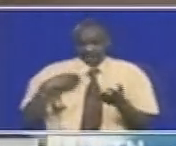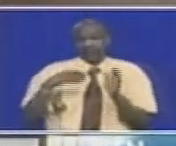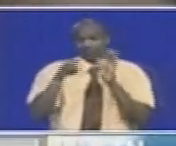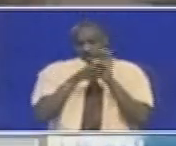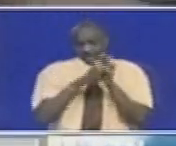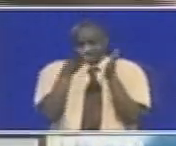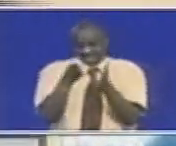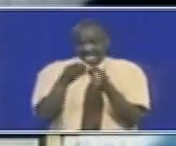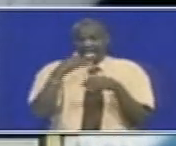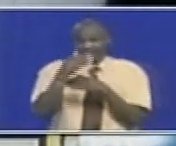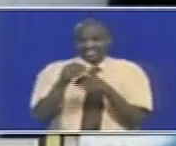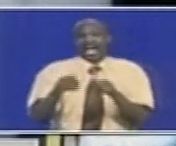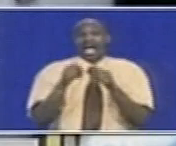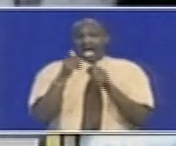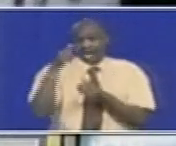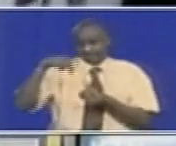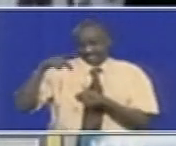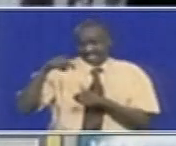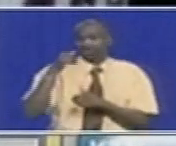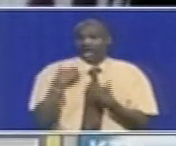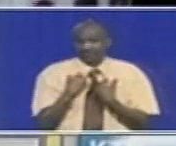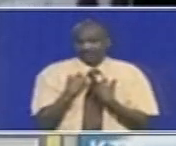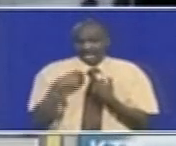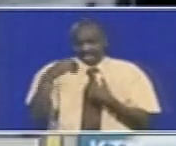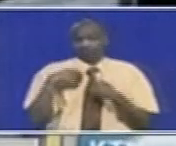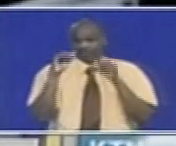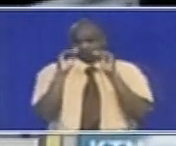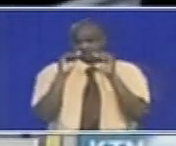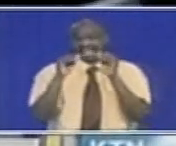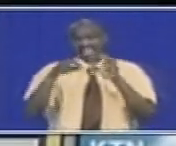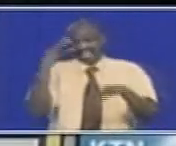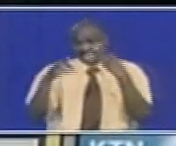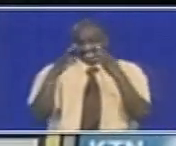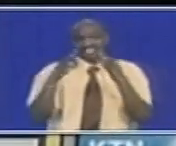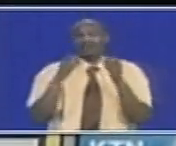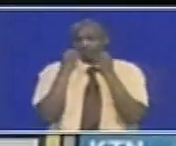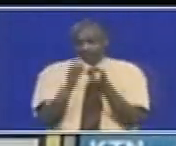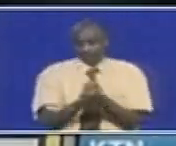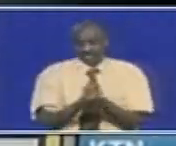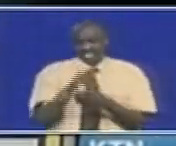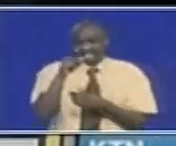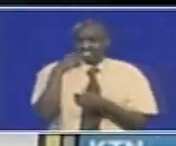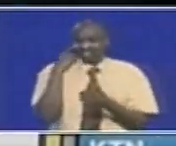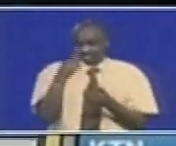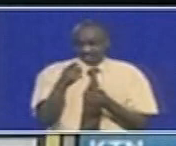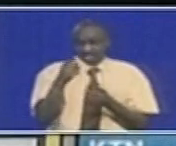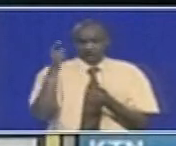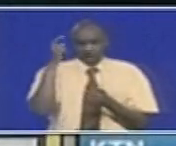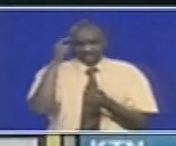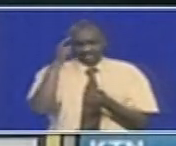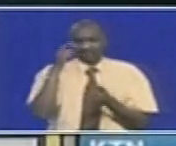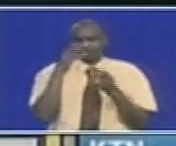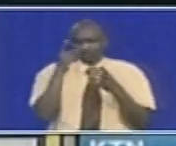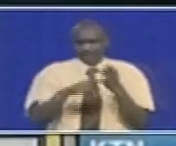run advanced applications and now to enable them to be taught and analyze data. Dubbed cognitive computing, the